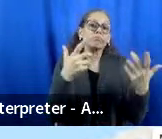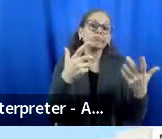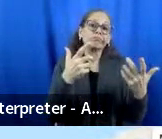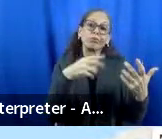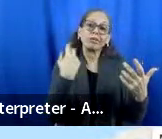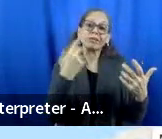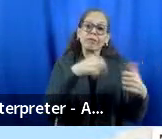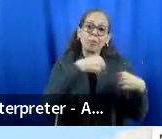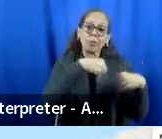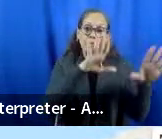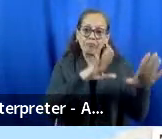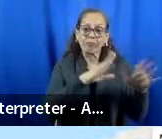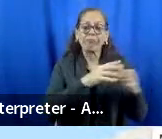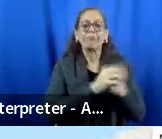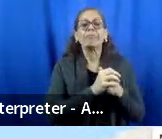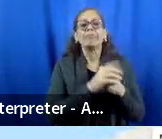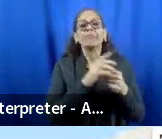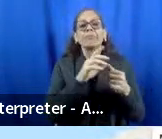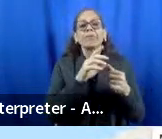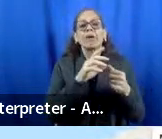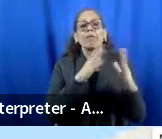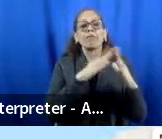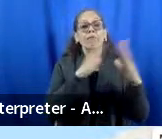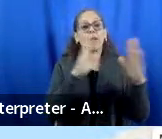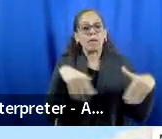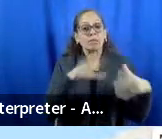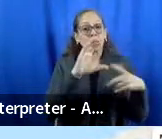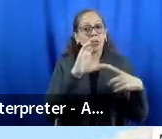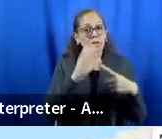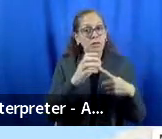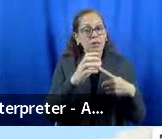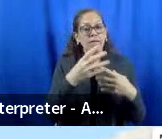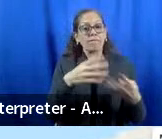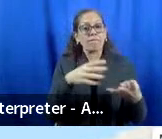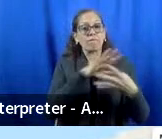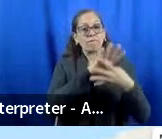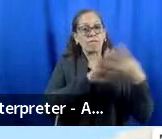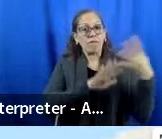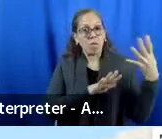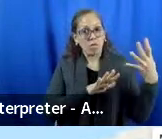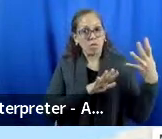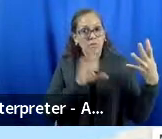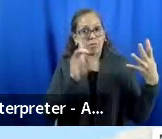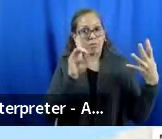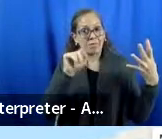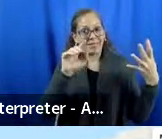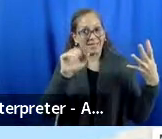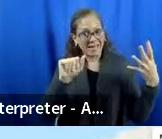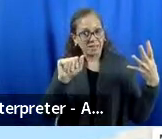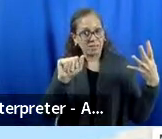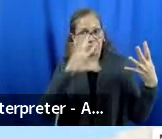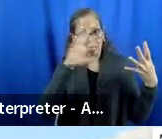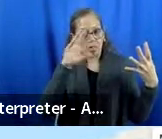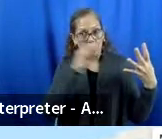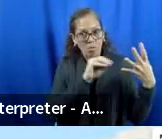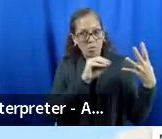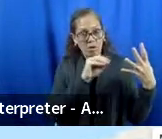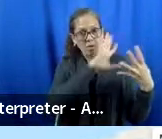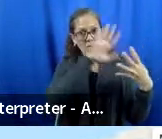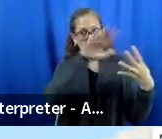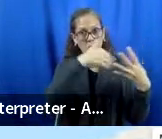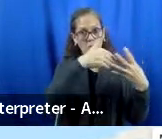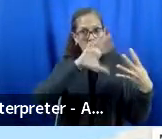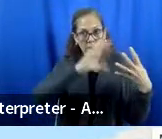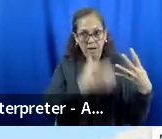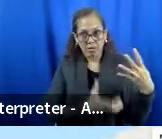displacement. So for housing conditions, the 4 data points that are included in this overall